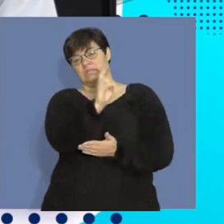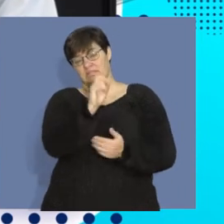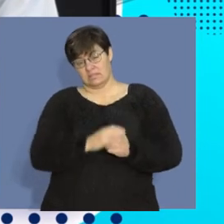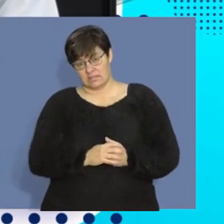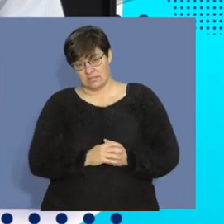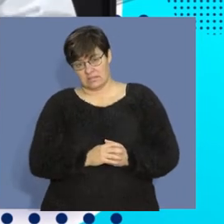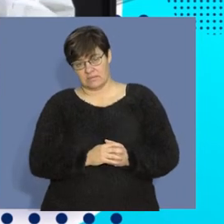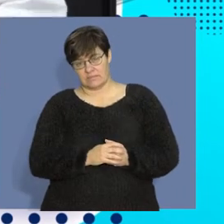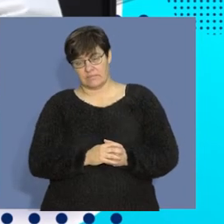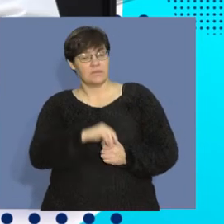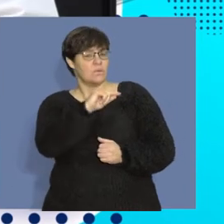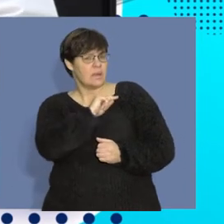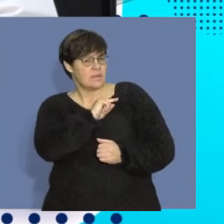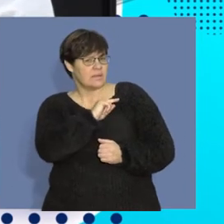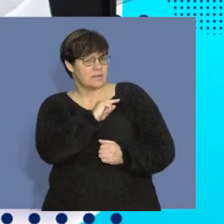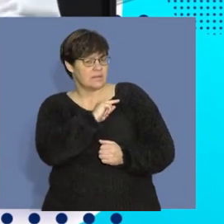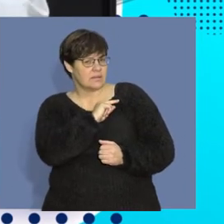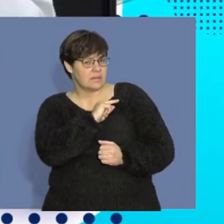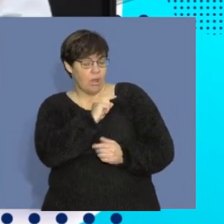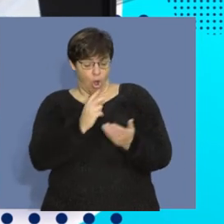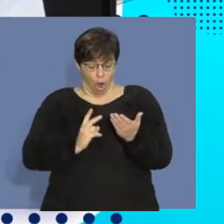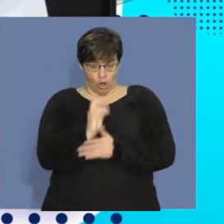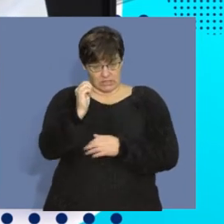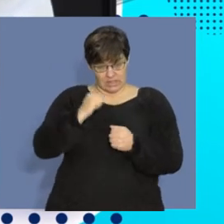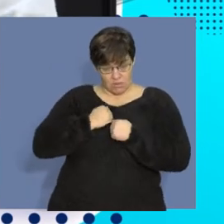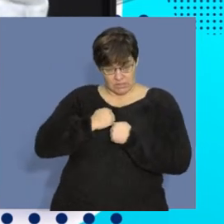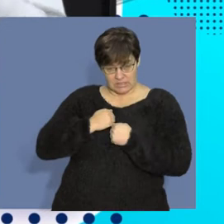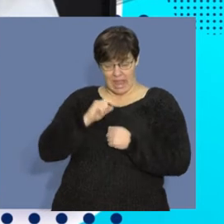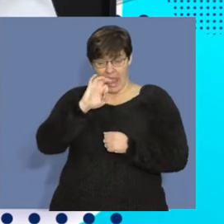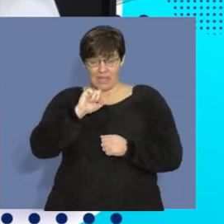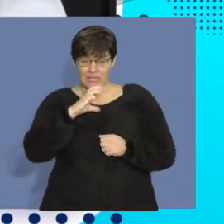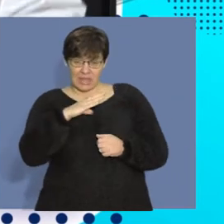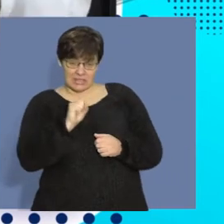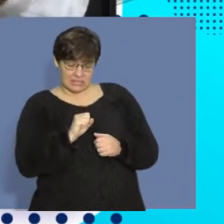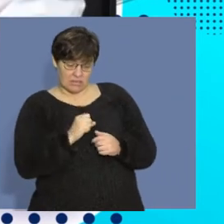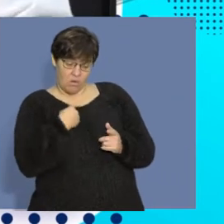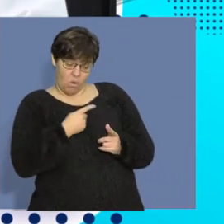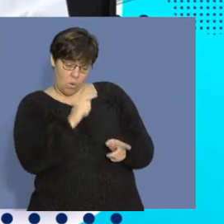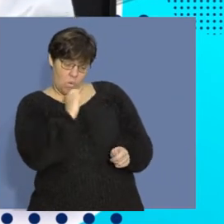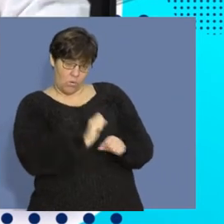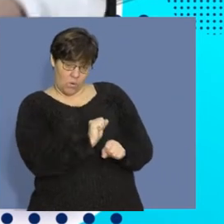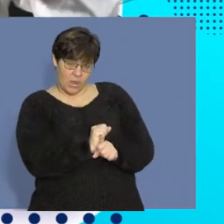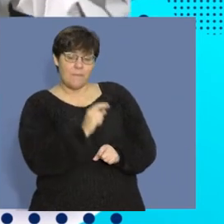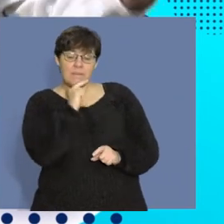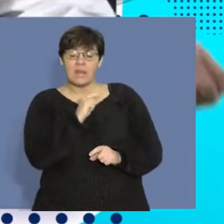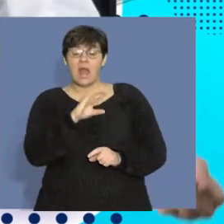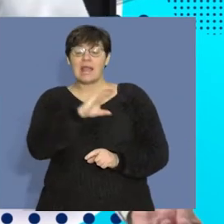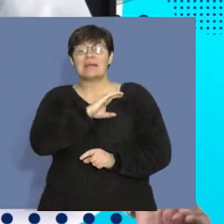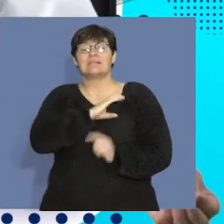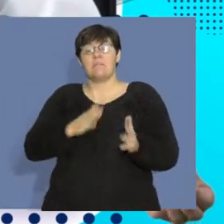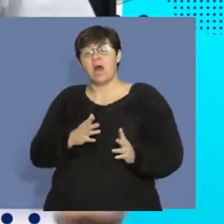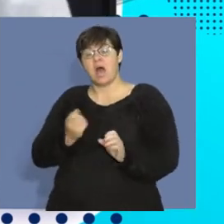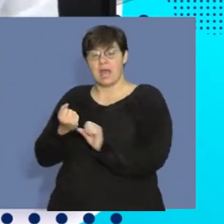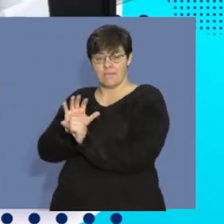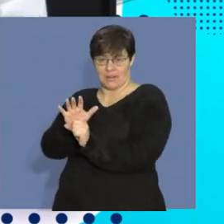operations. Because remember, our honesty, our ethics is going to affect our